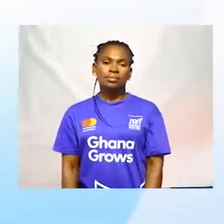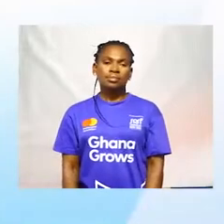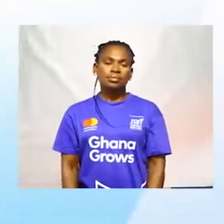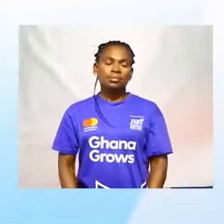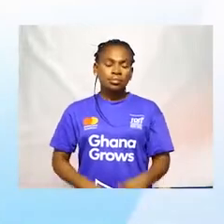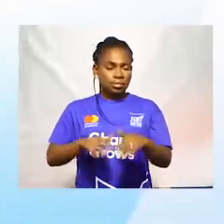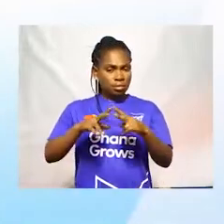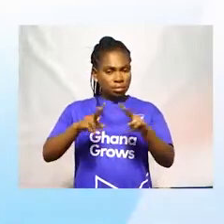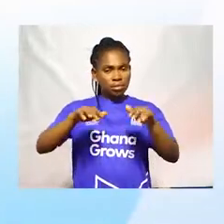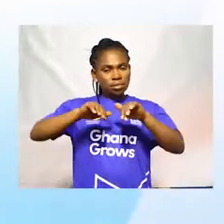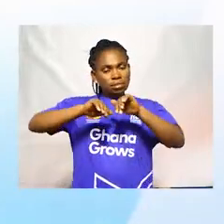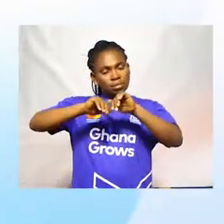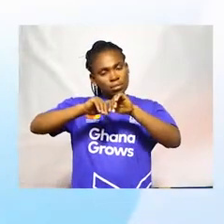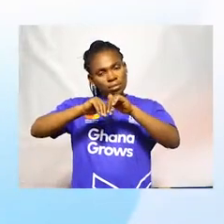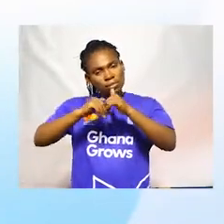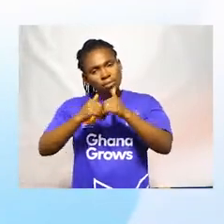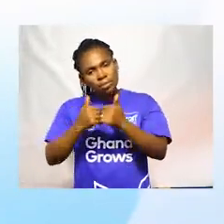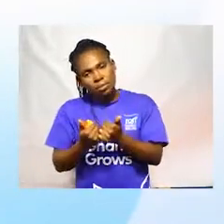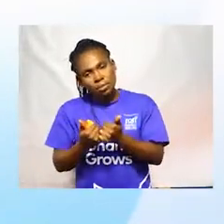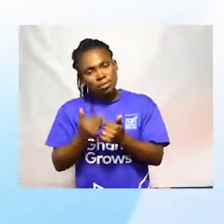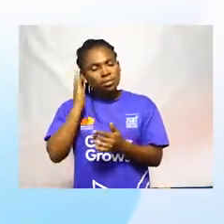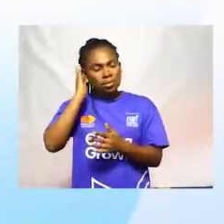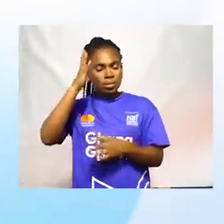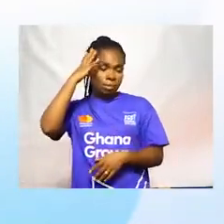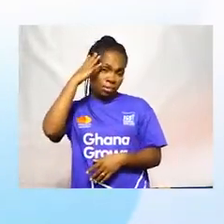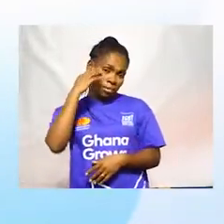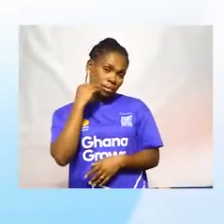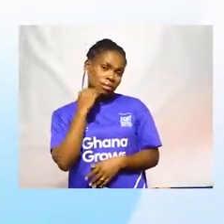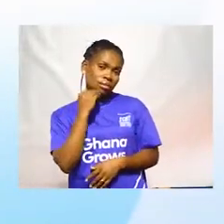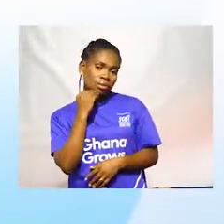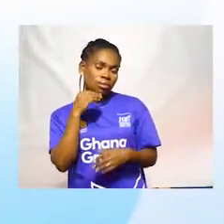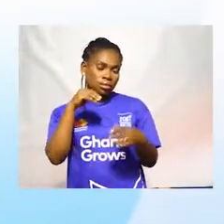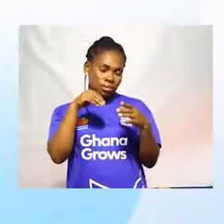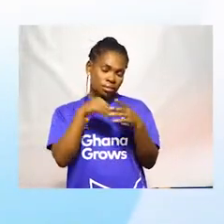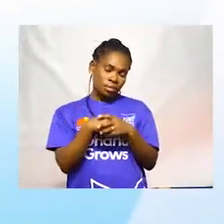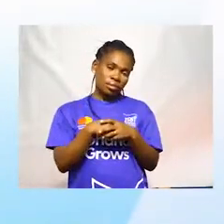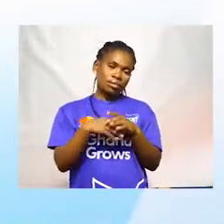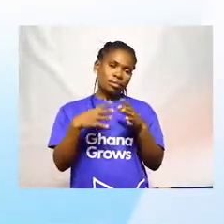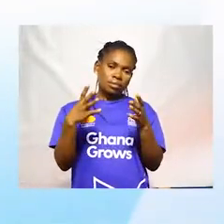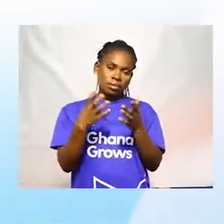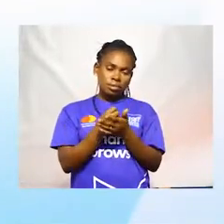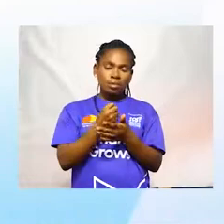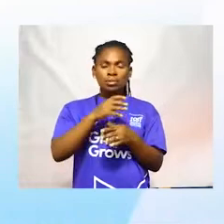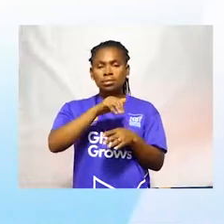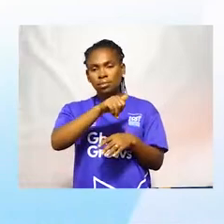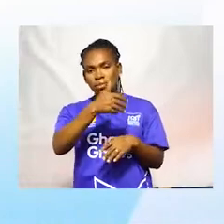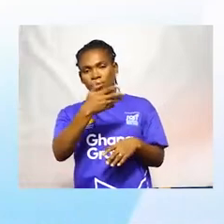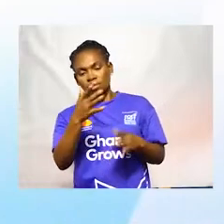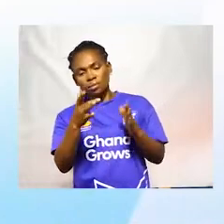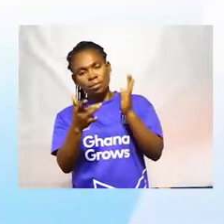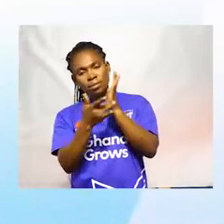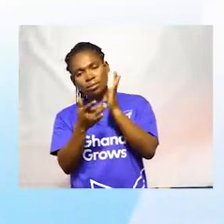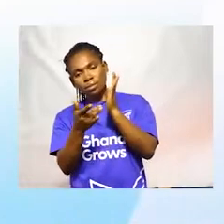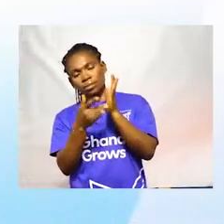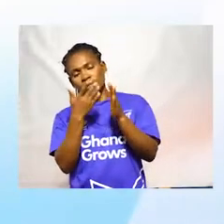How would your experience in broadcasting, in tweeting, in digital